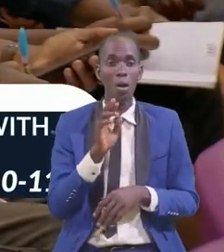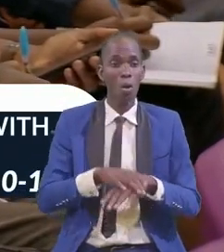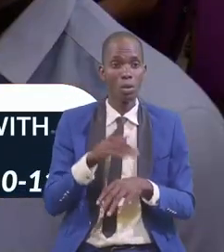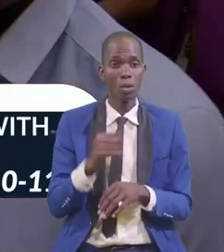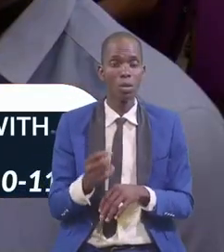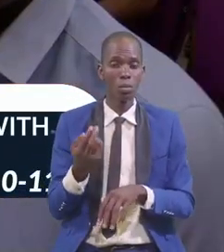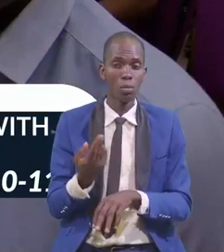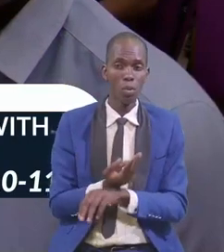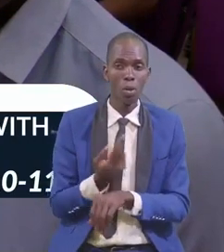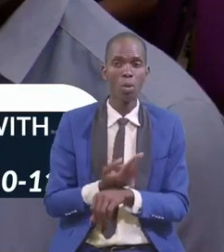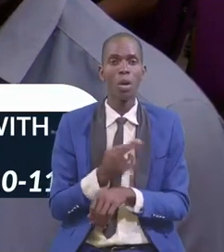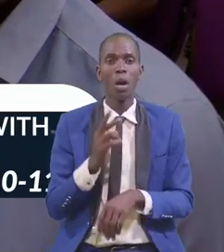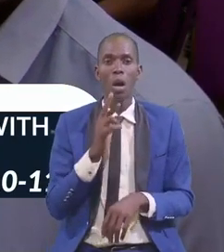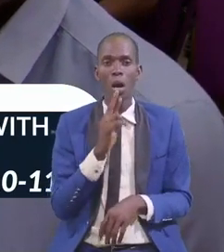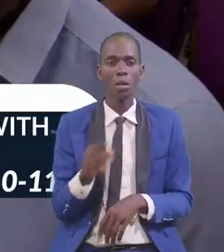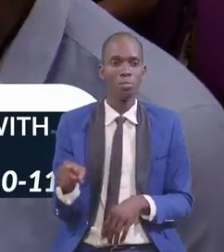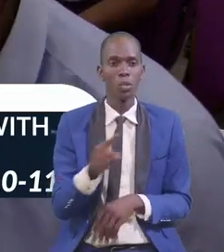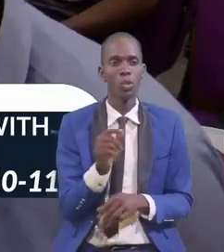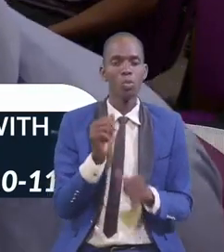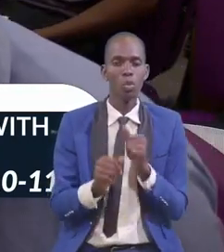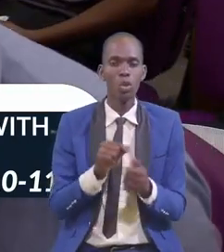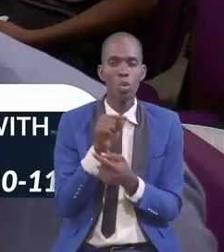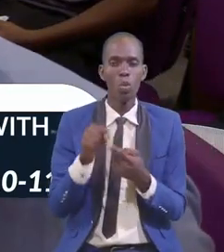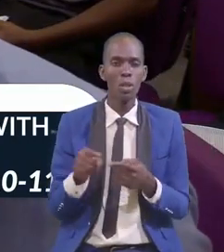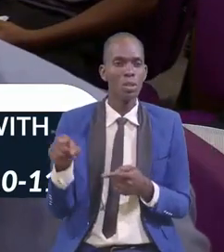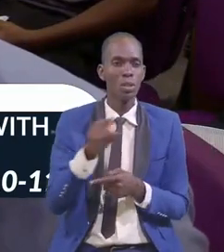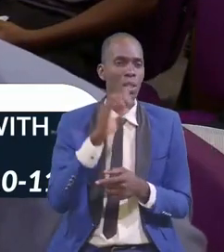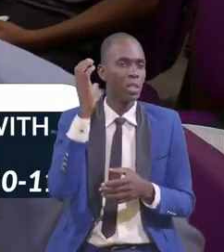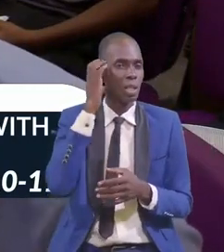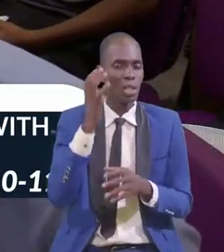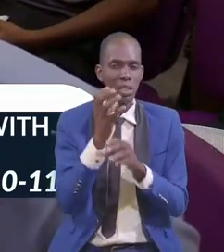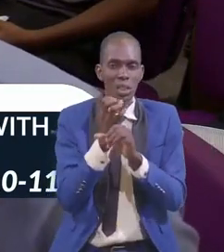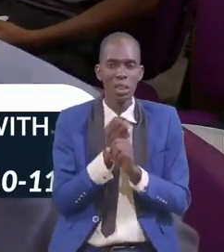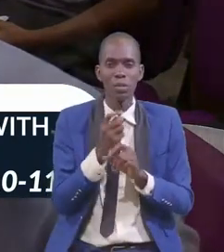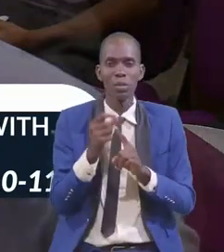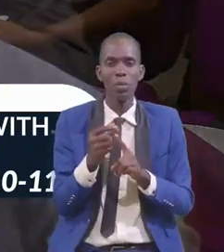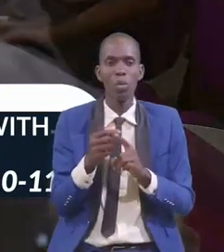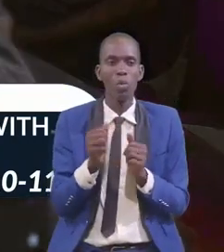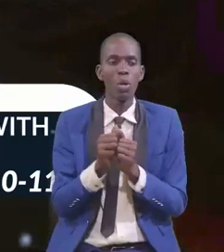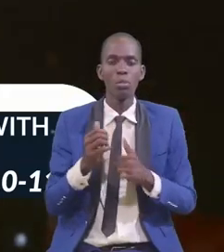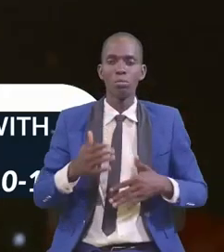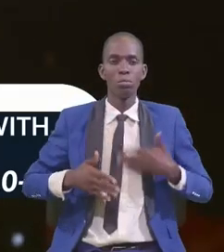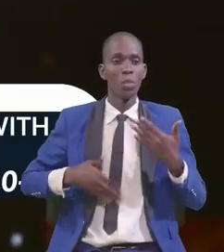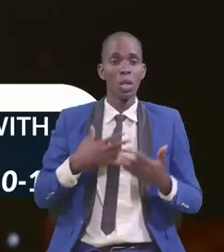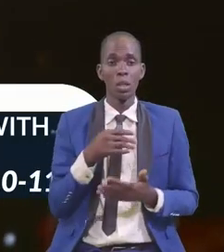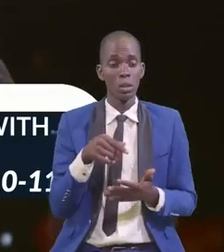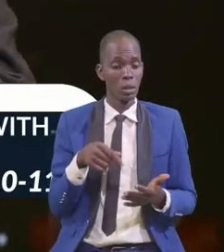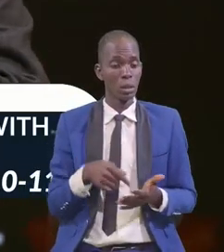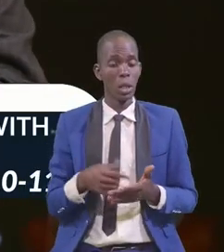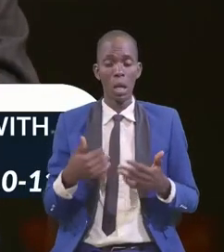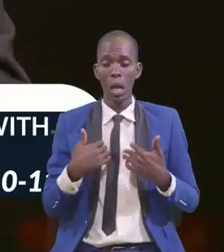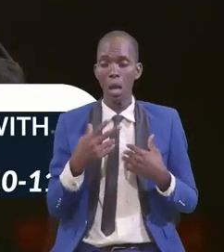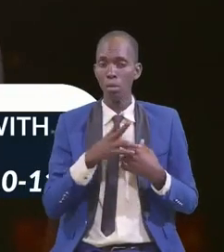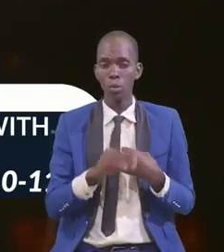hear, receive the word with joy, and these have no root, which for